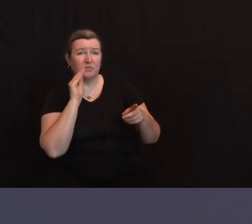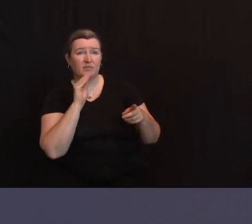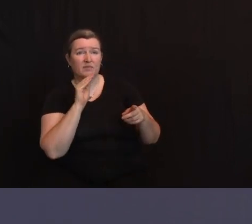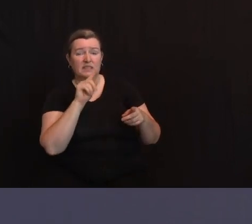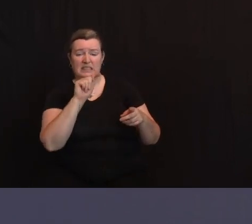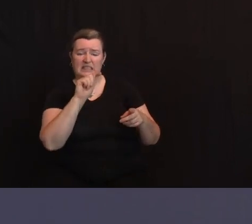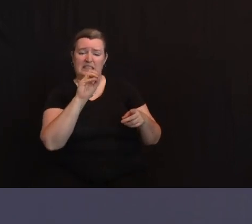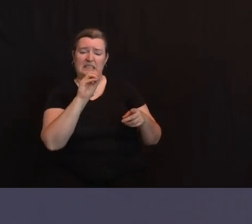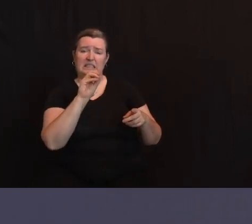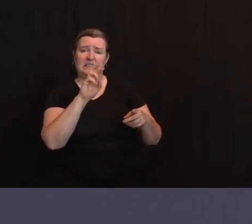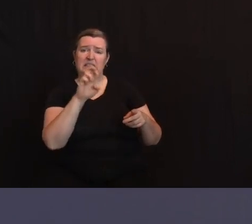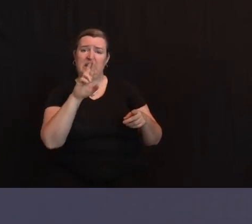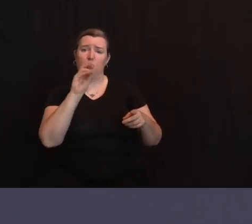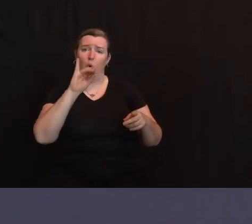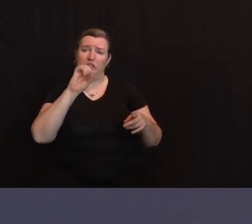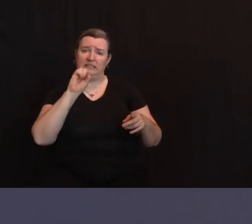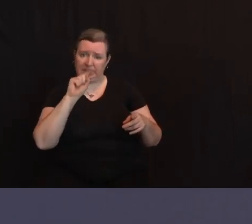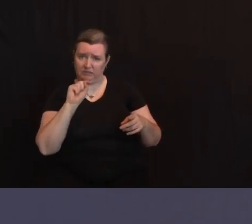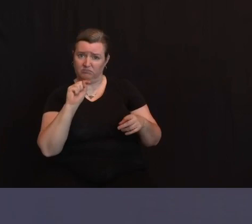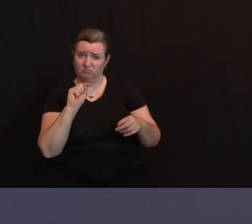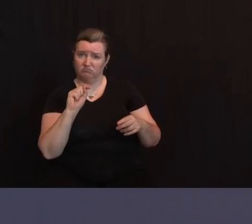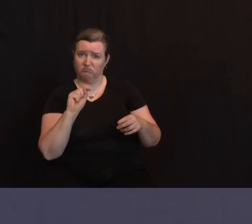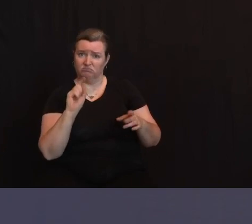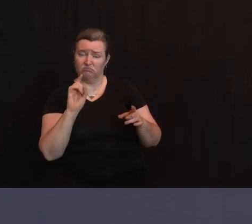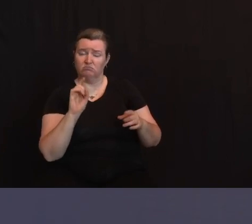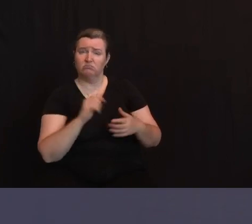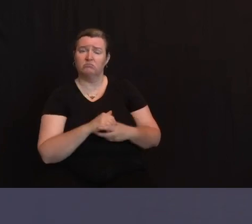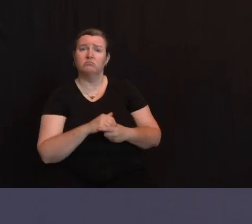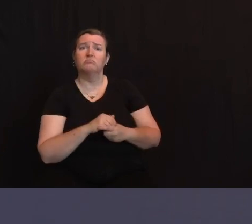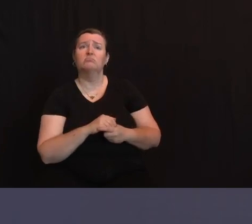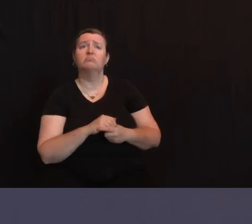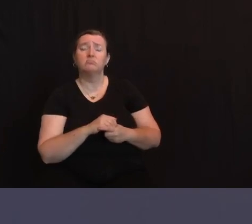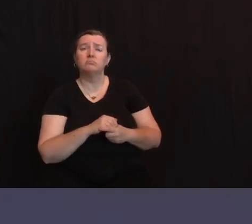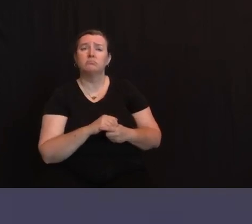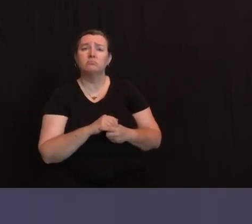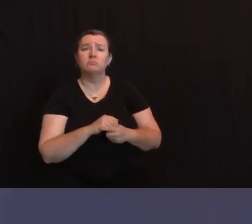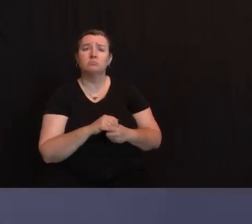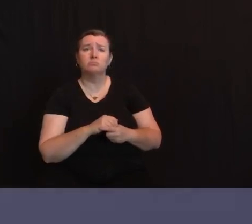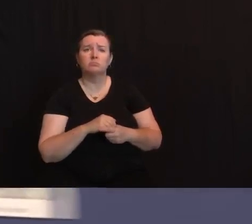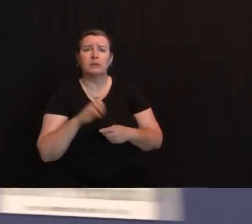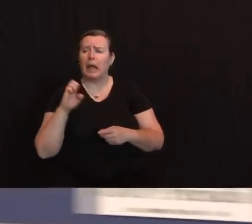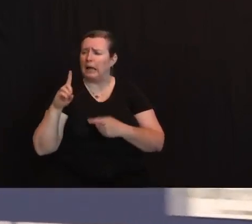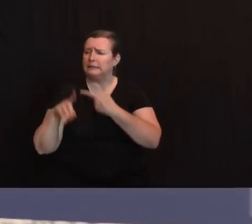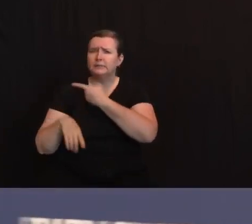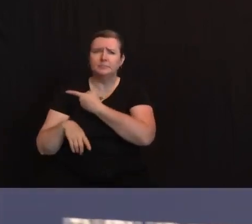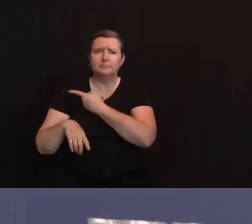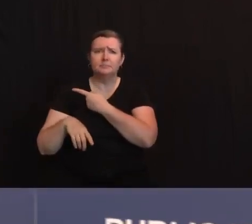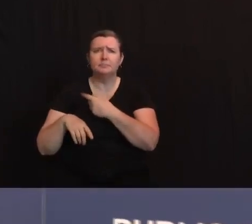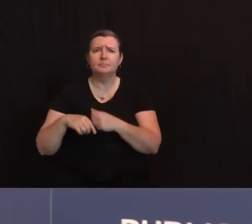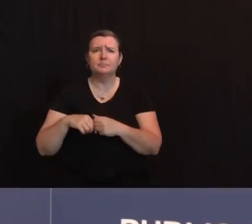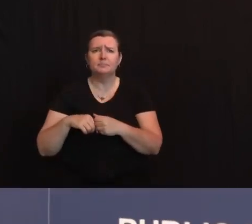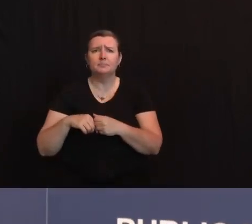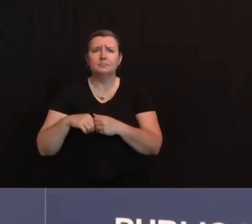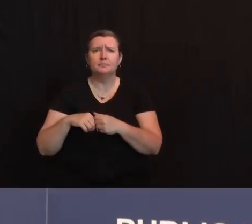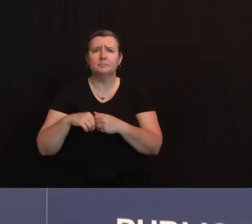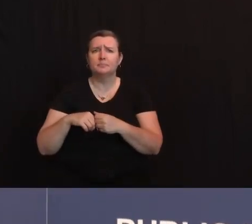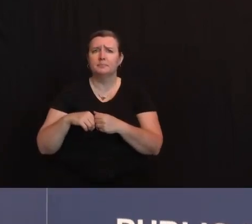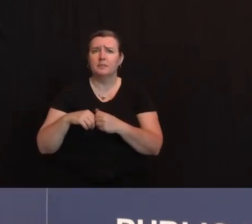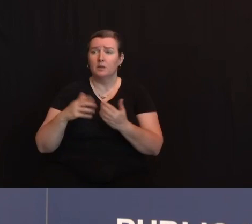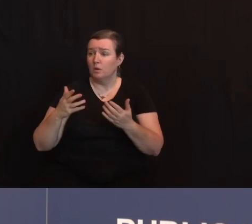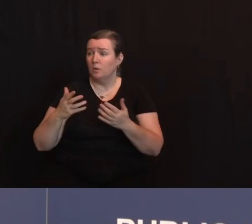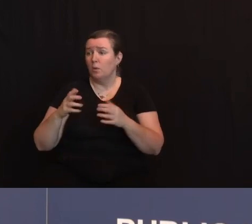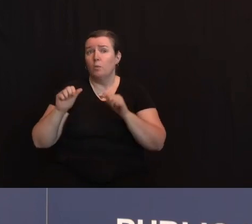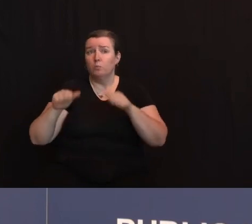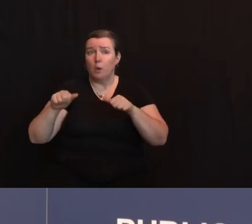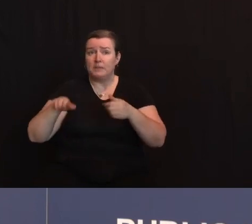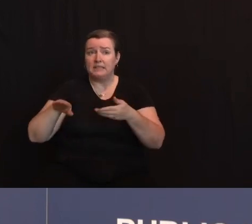Ed, do you want to hit number one? Sure. Probable deaths change from time to time, and one of the